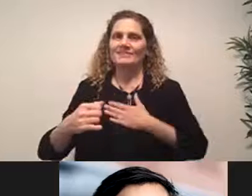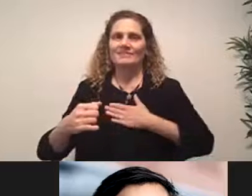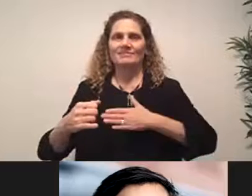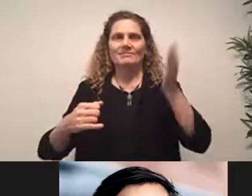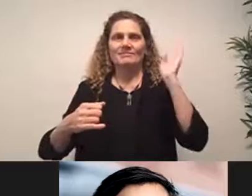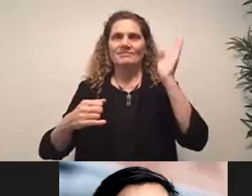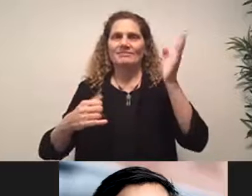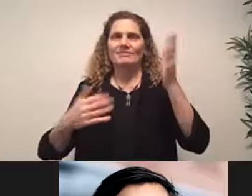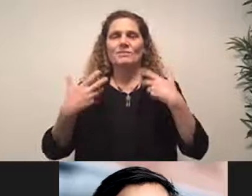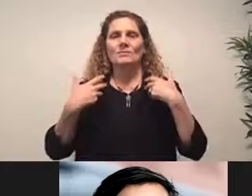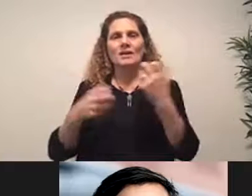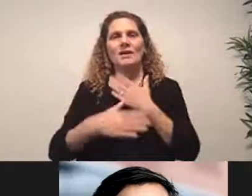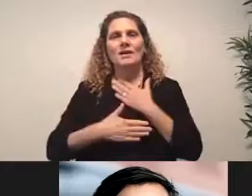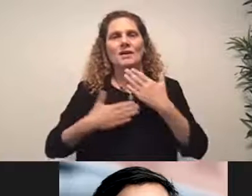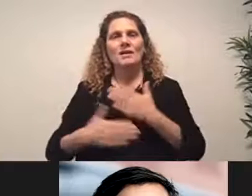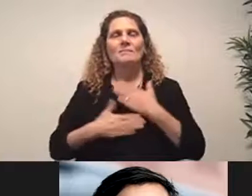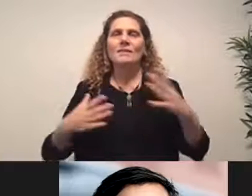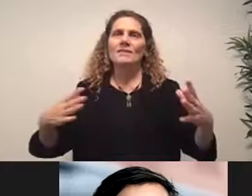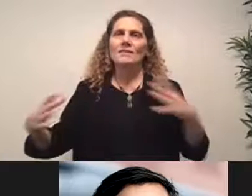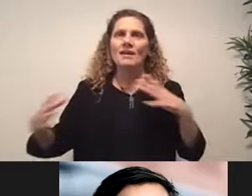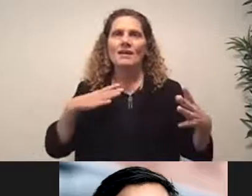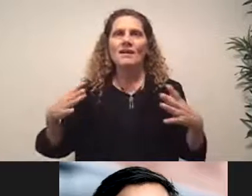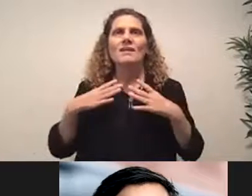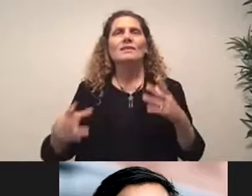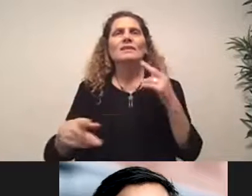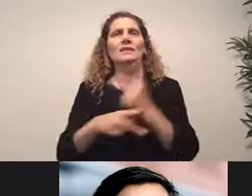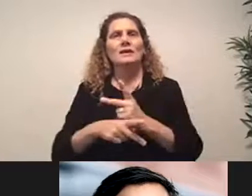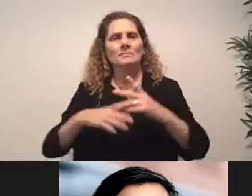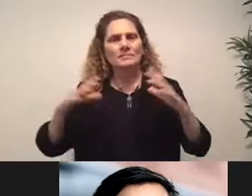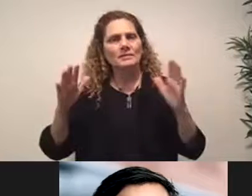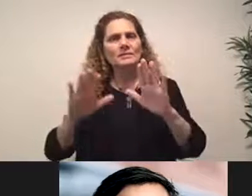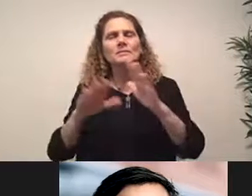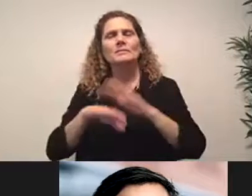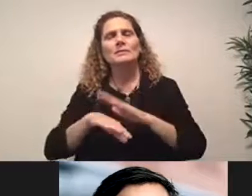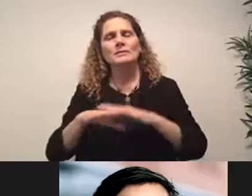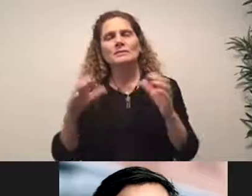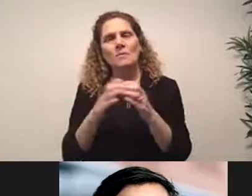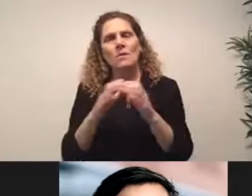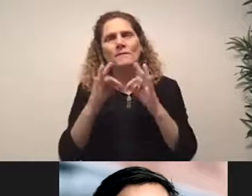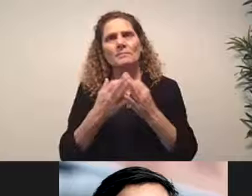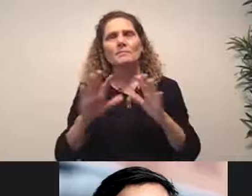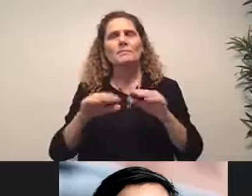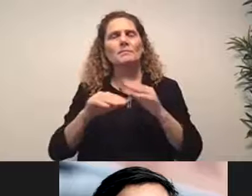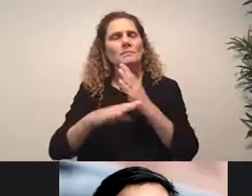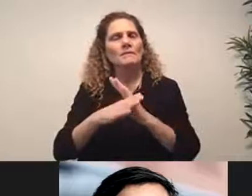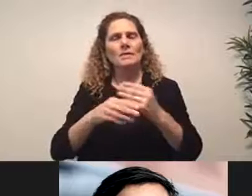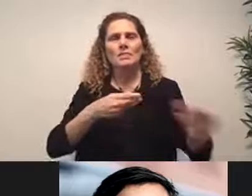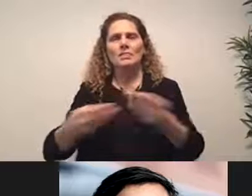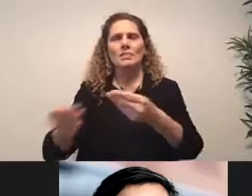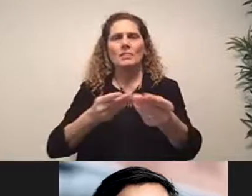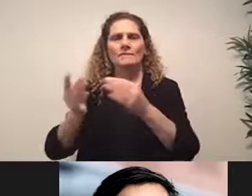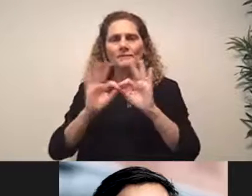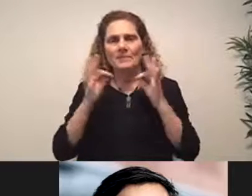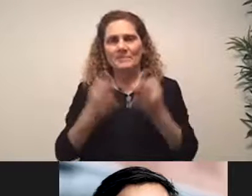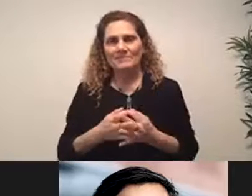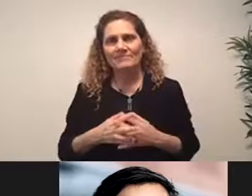small and wear your masks to limit spread of COVID-19. We know ultimately, like so many holidays before this season will